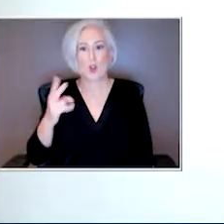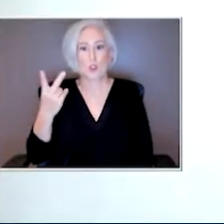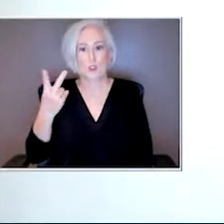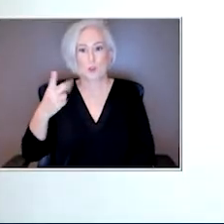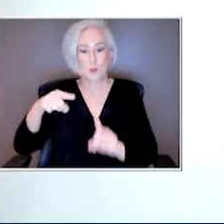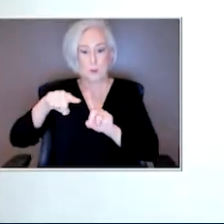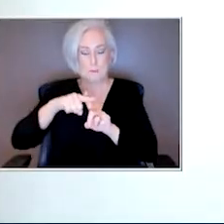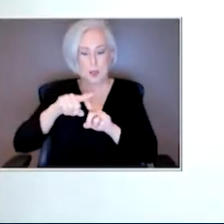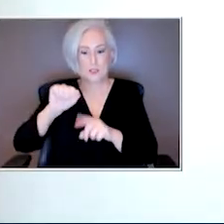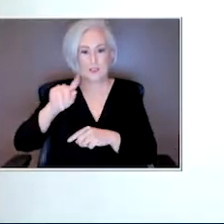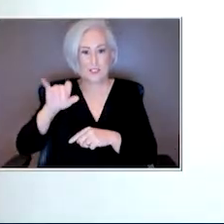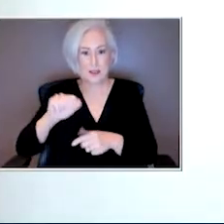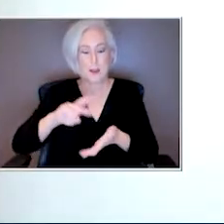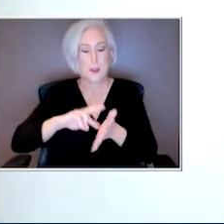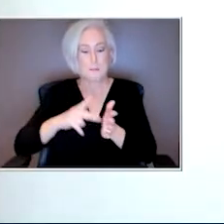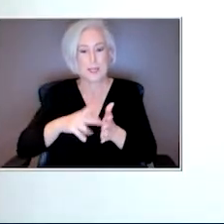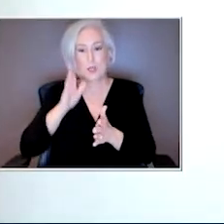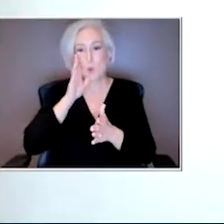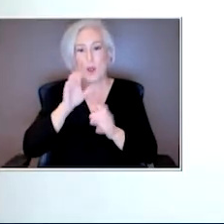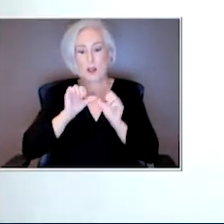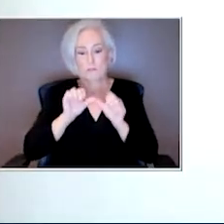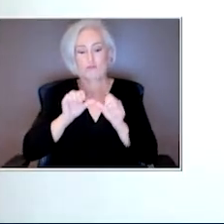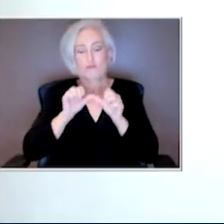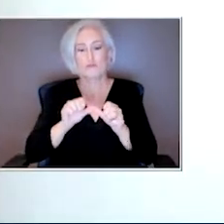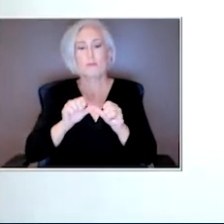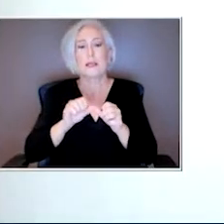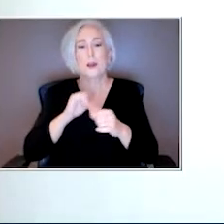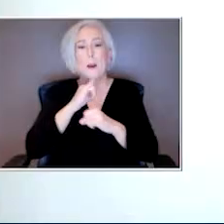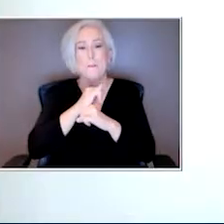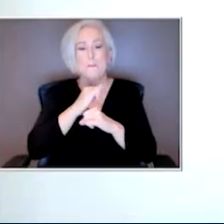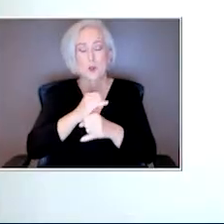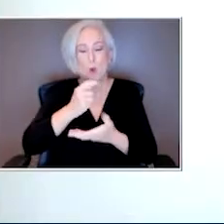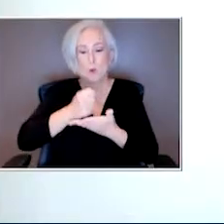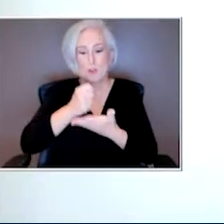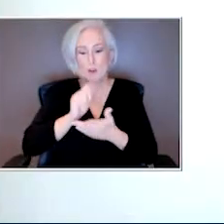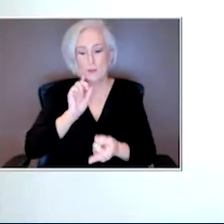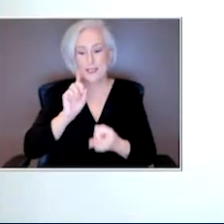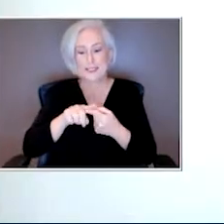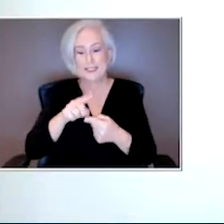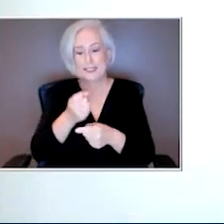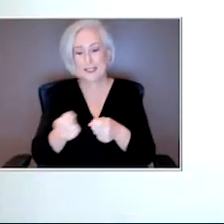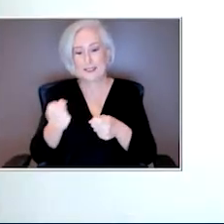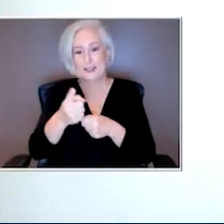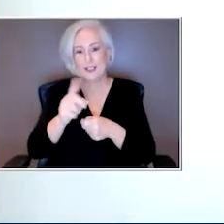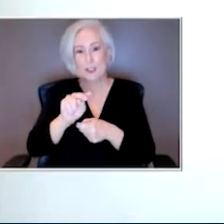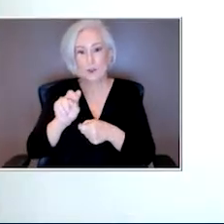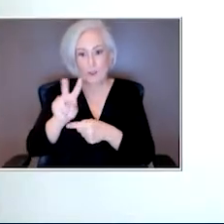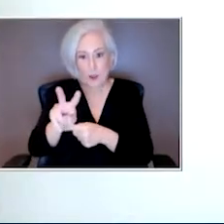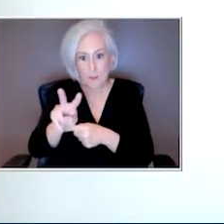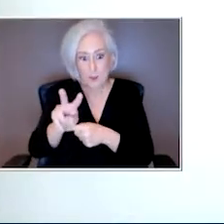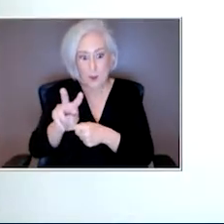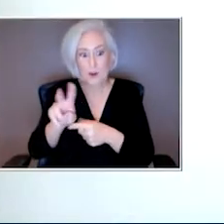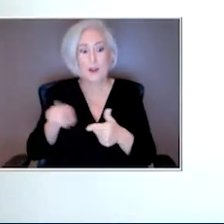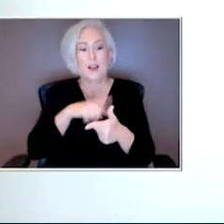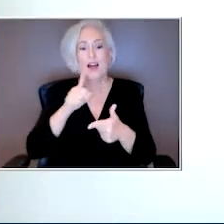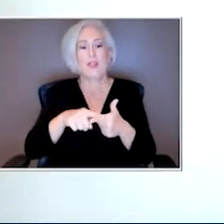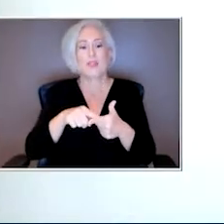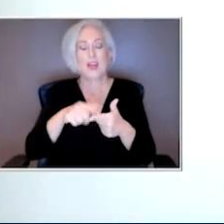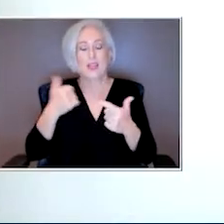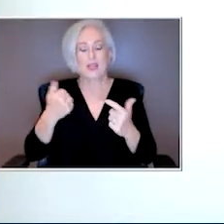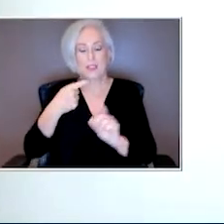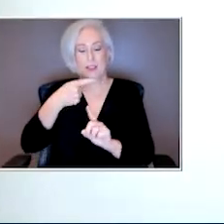continue immunotherapy through next November. And then I will be having surgery or later this month